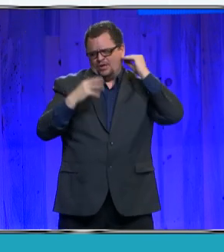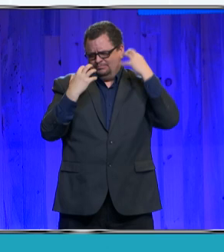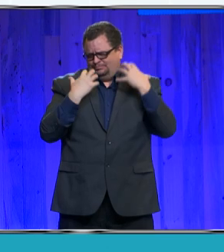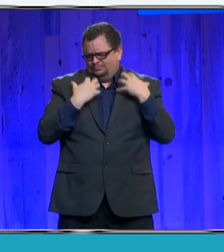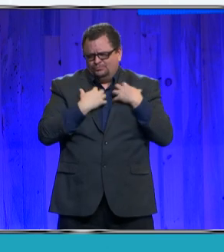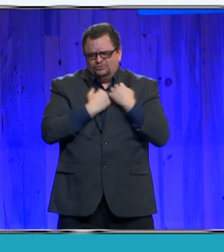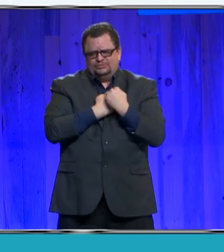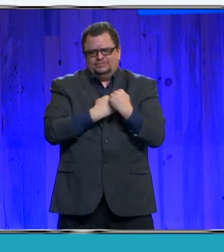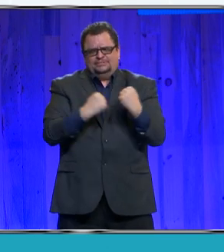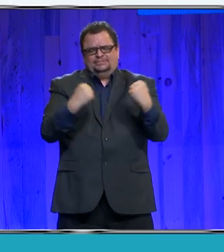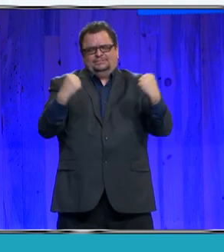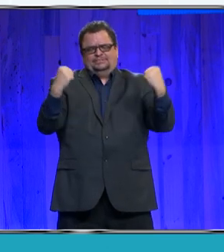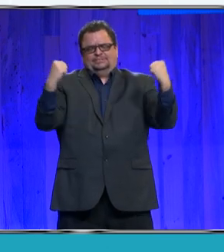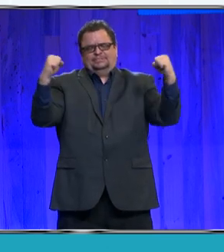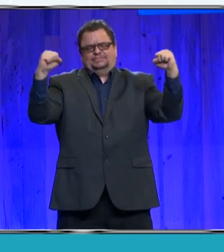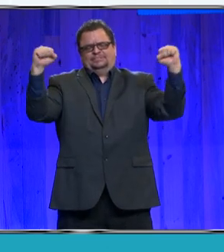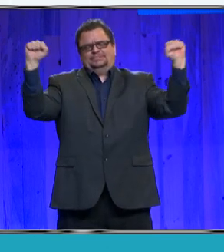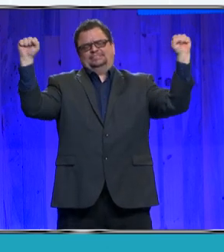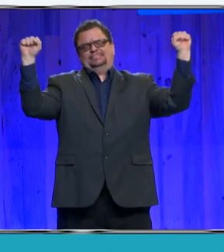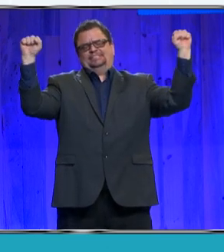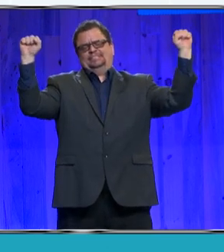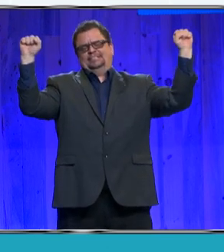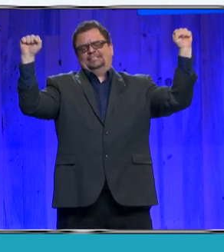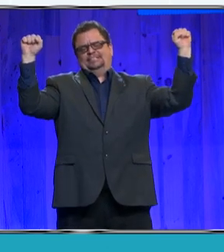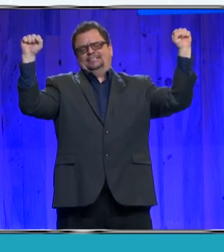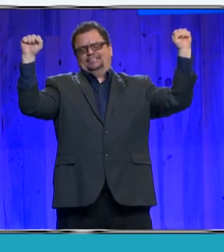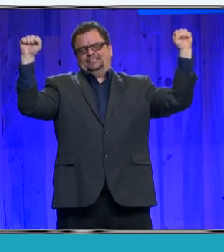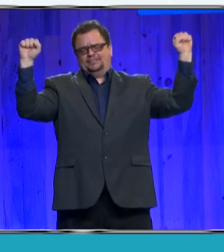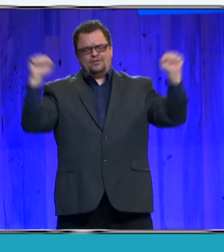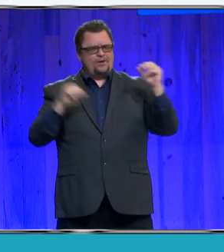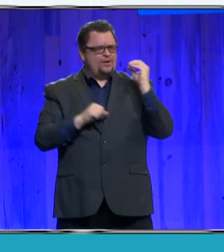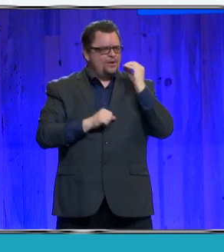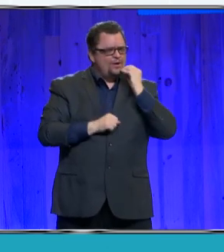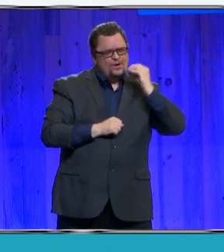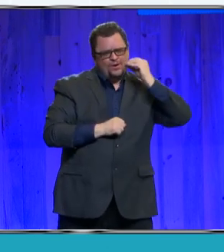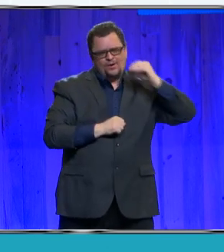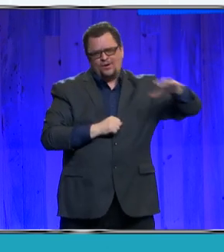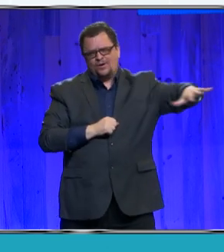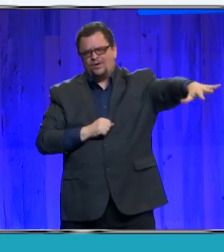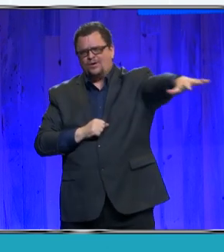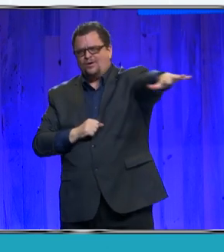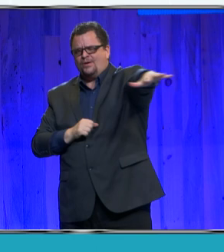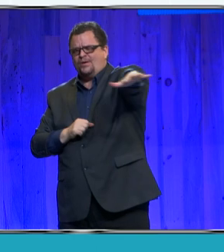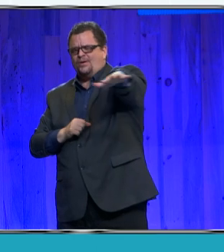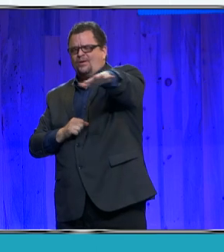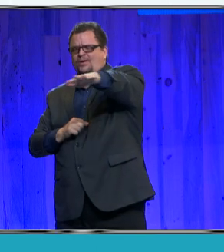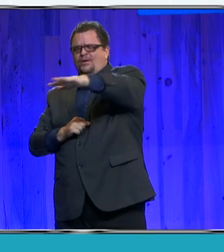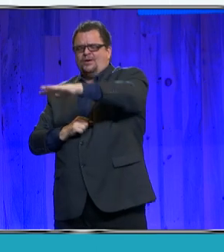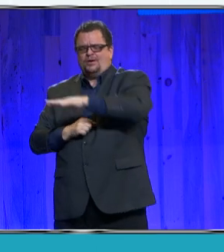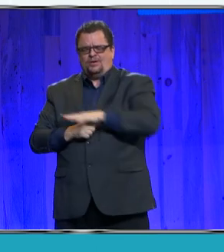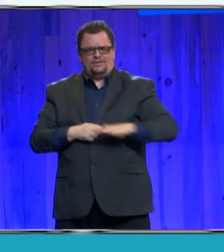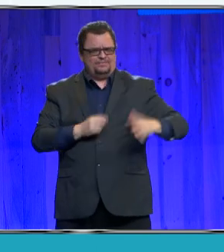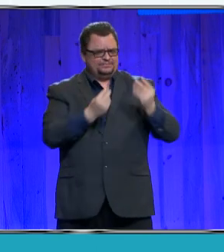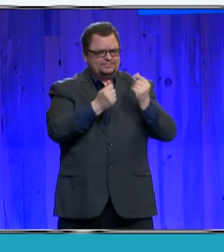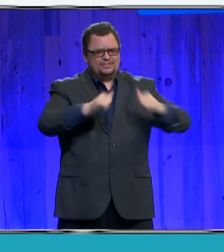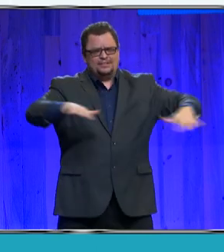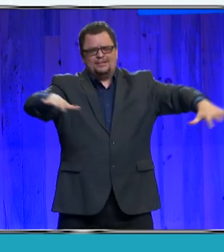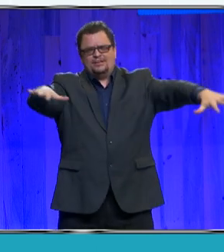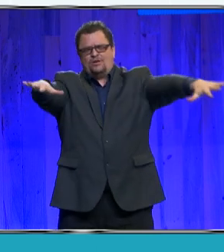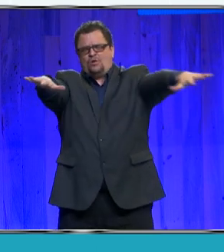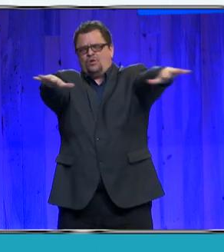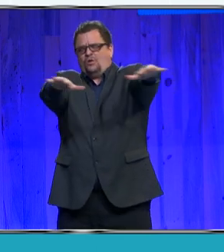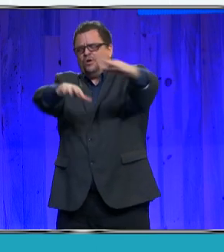and the home of